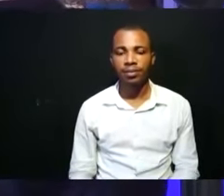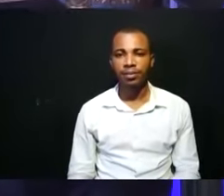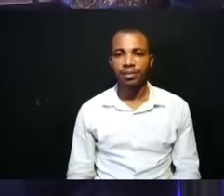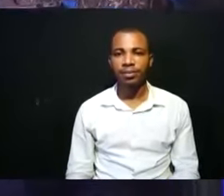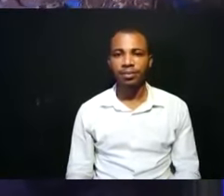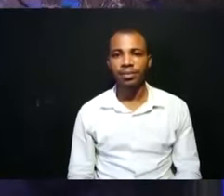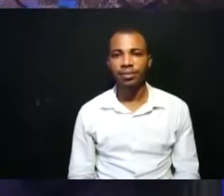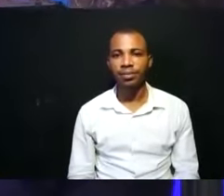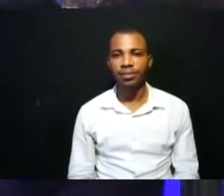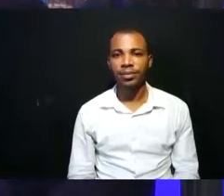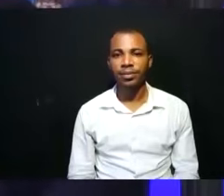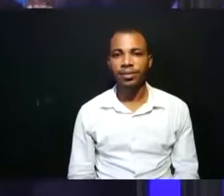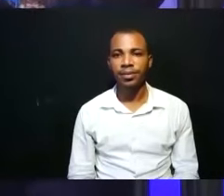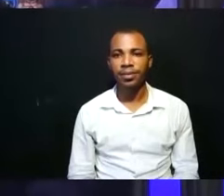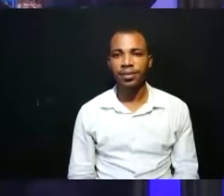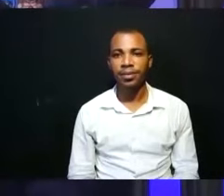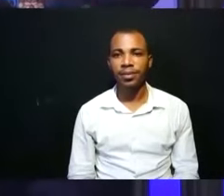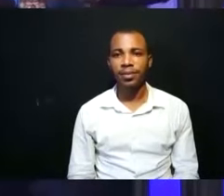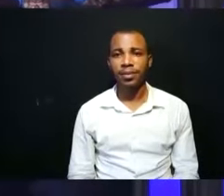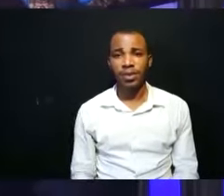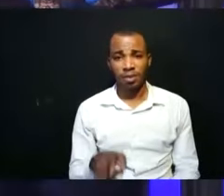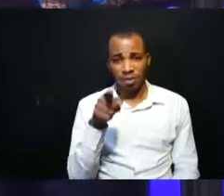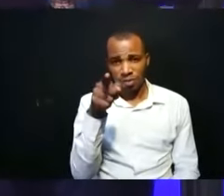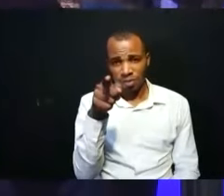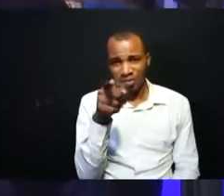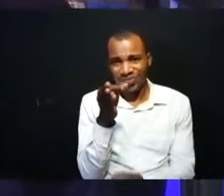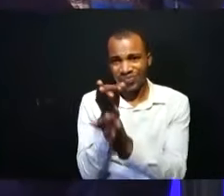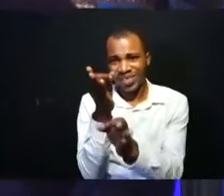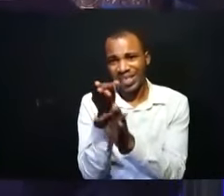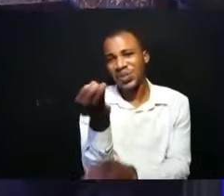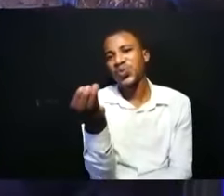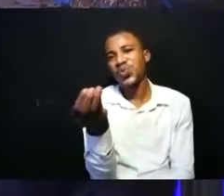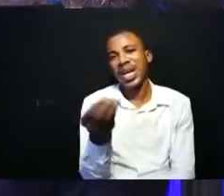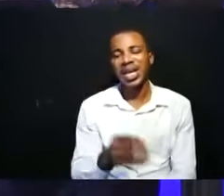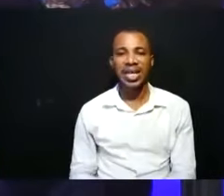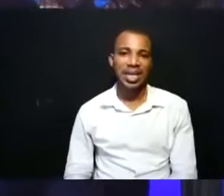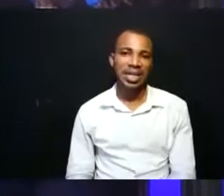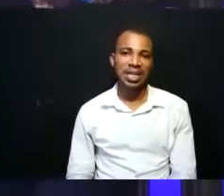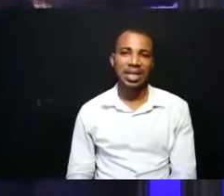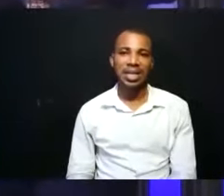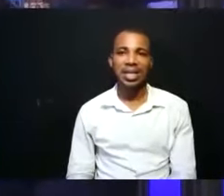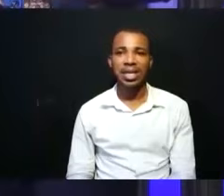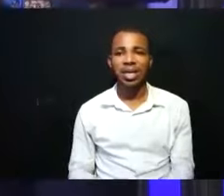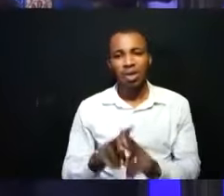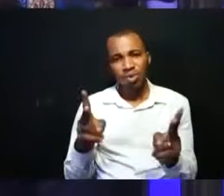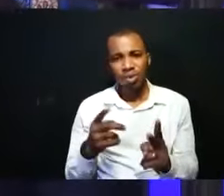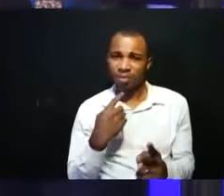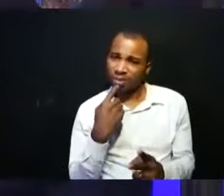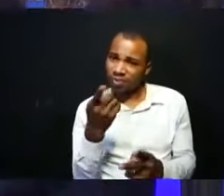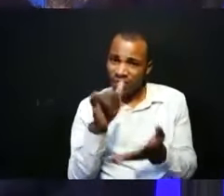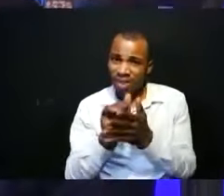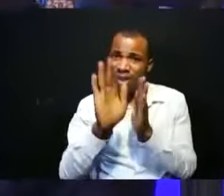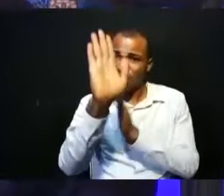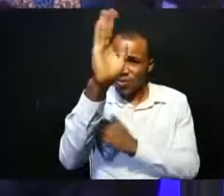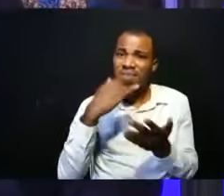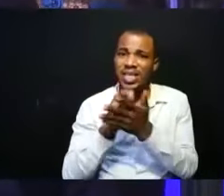mujidi, sa. You of little faith. Moa, mujidi, sa. So he's just trying to say, have faith in me. Ti, yes,